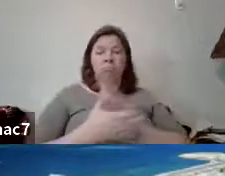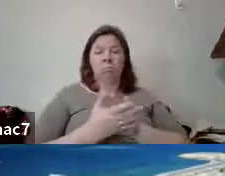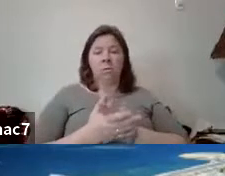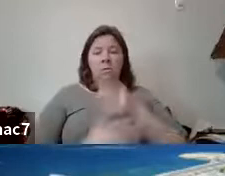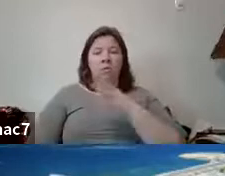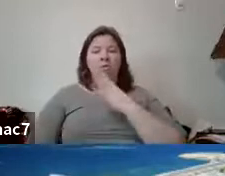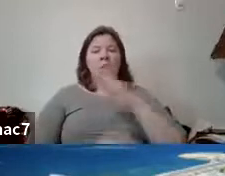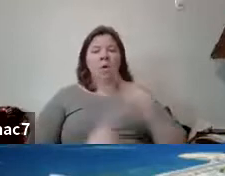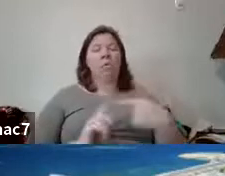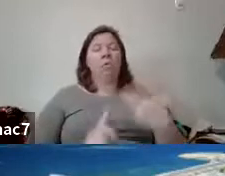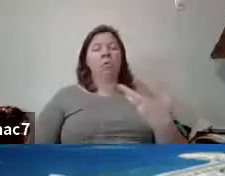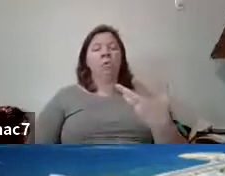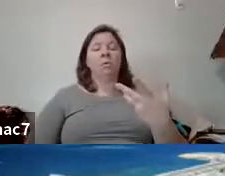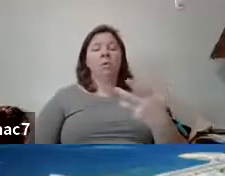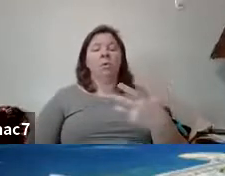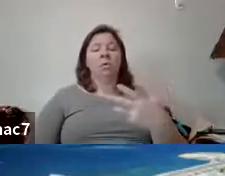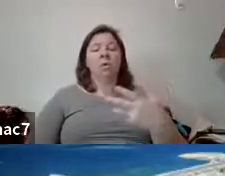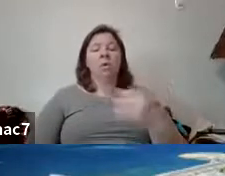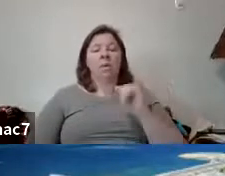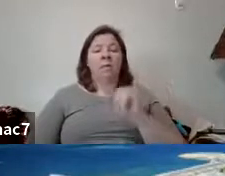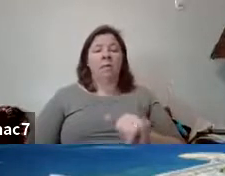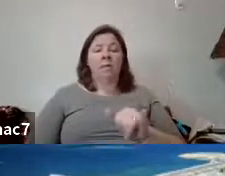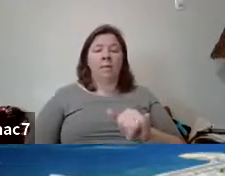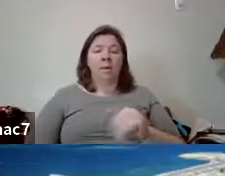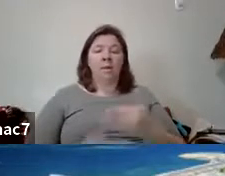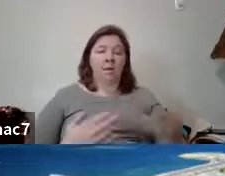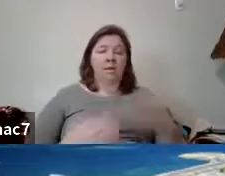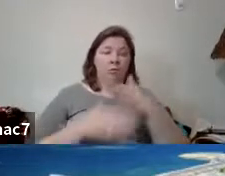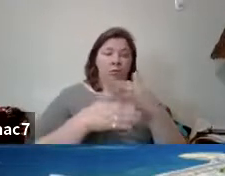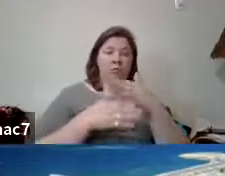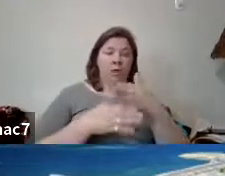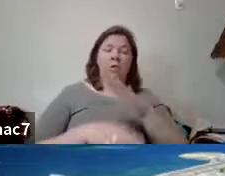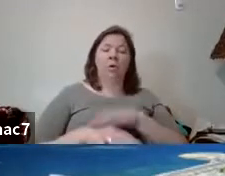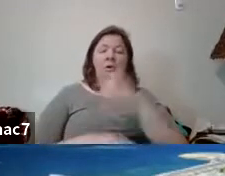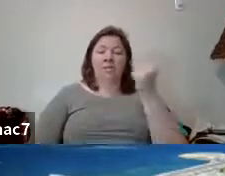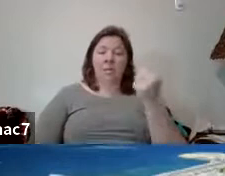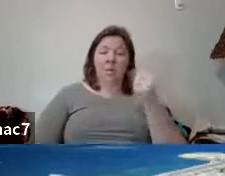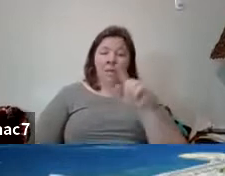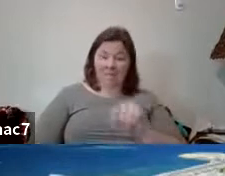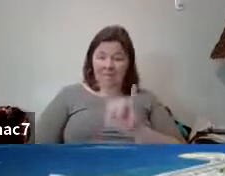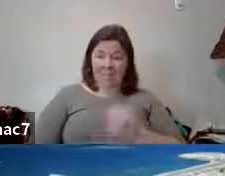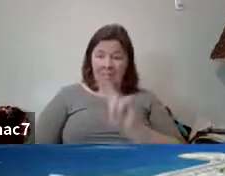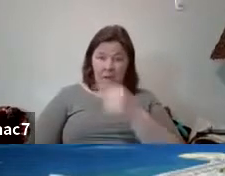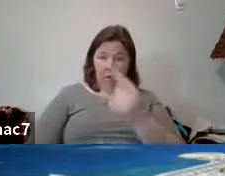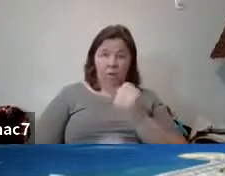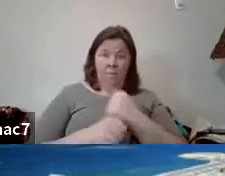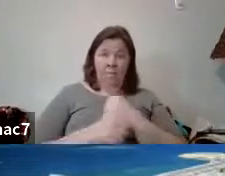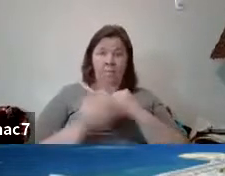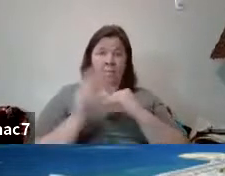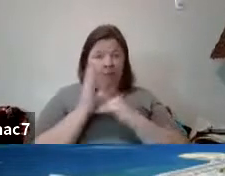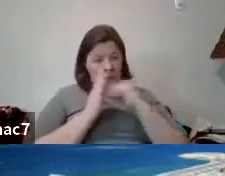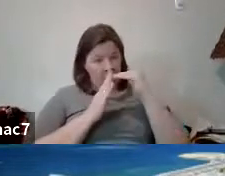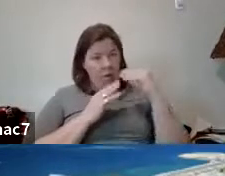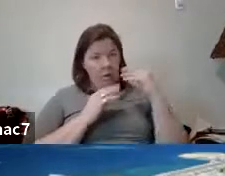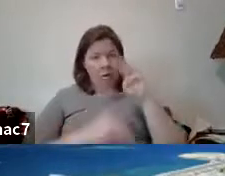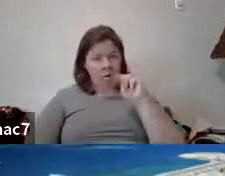the revenue sharing that Ash revealed to us on Saturday. That alone could make us multi-millionaires. You know how